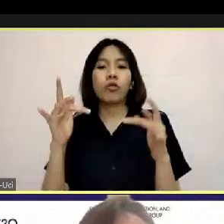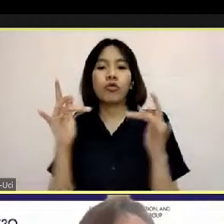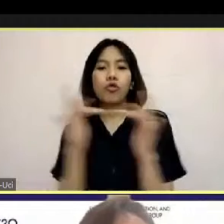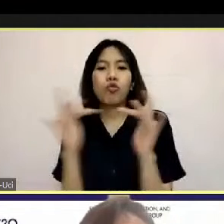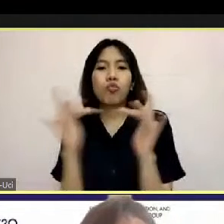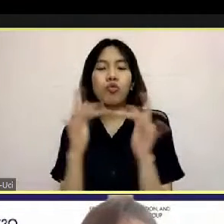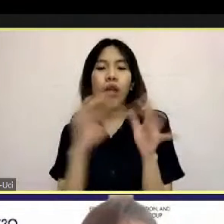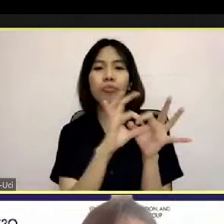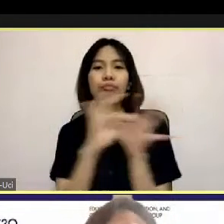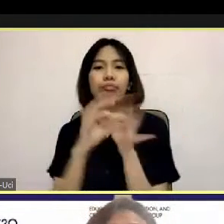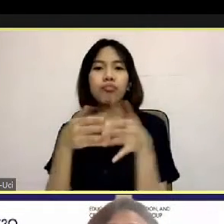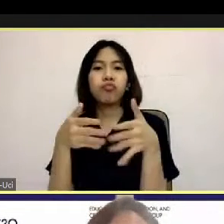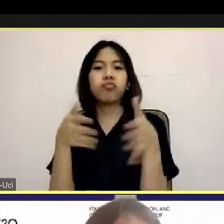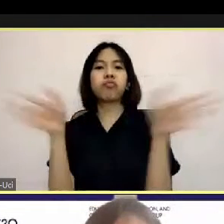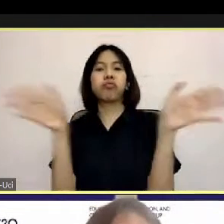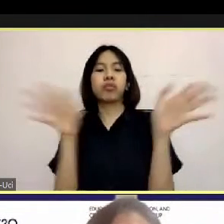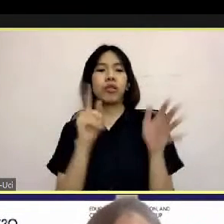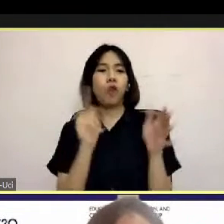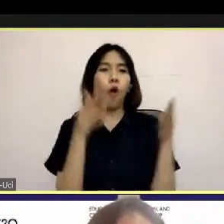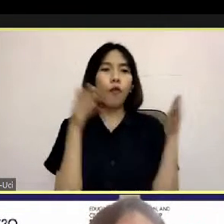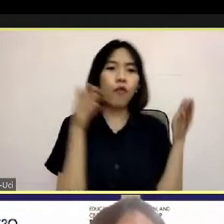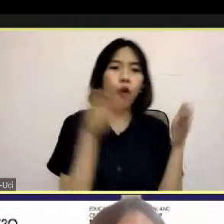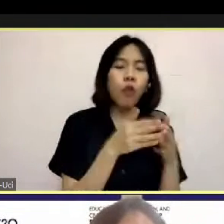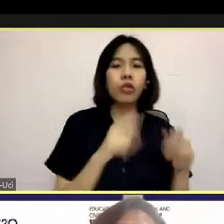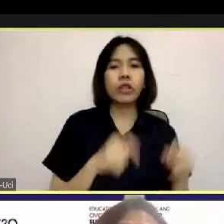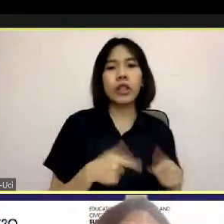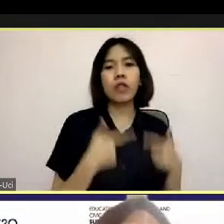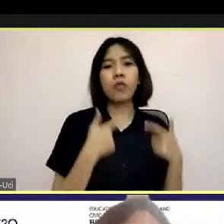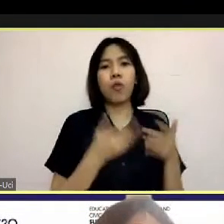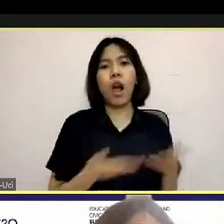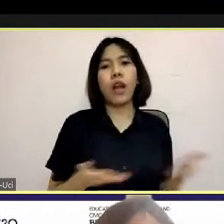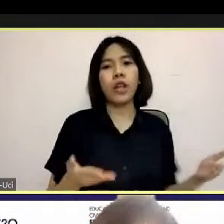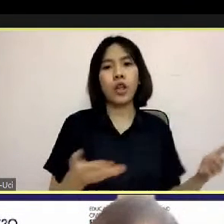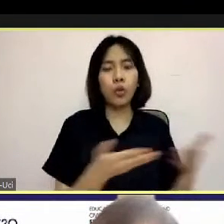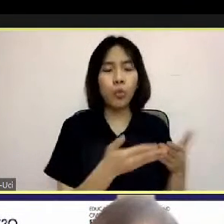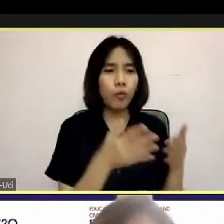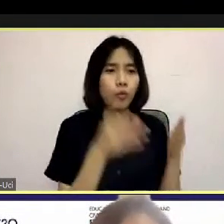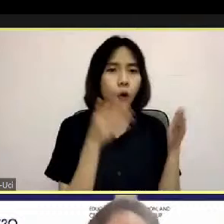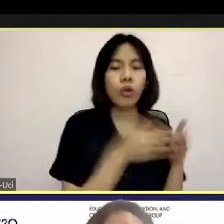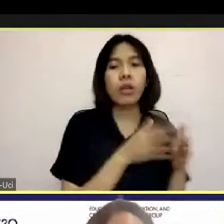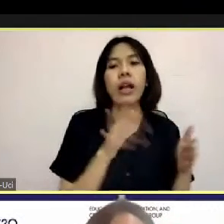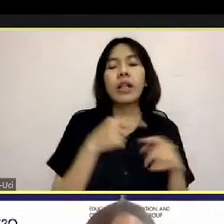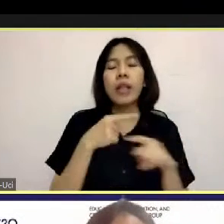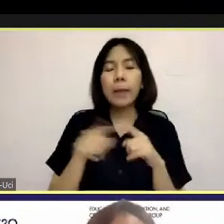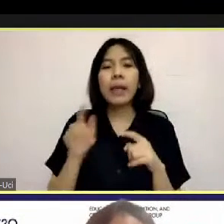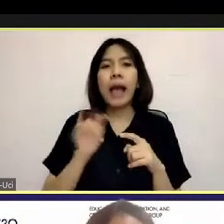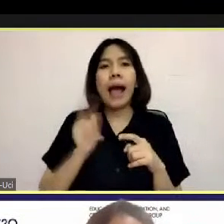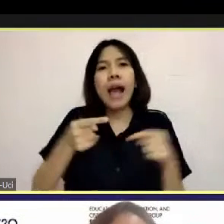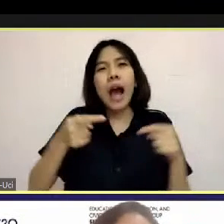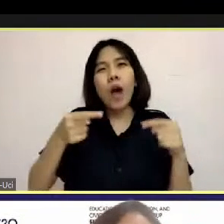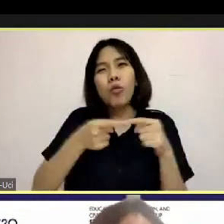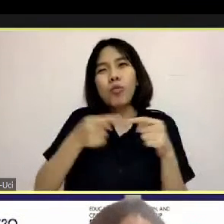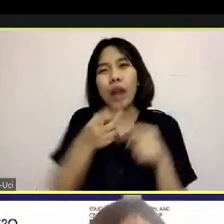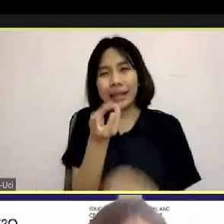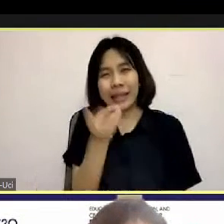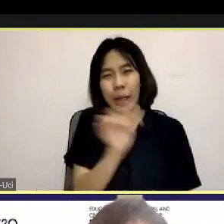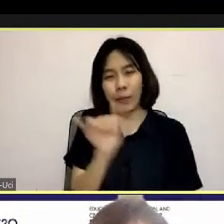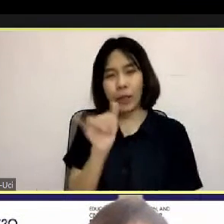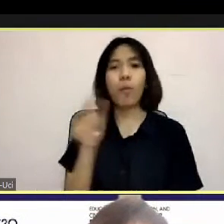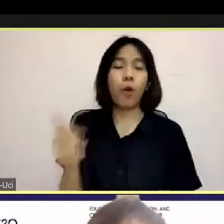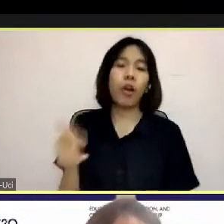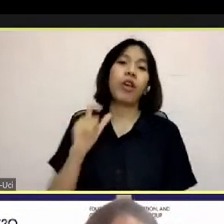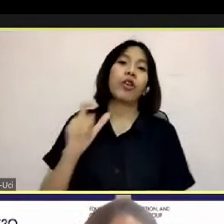you also need to know the group, but even though they are not only the